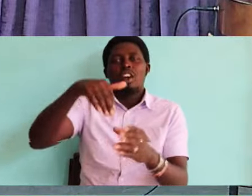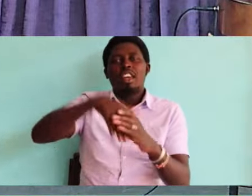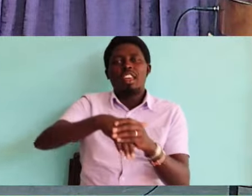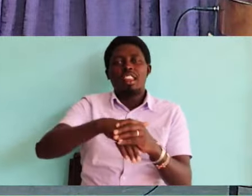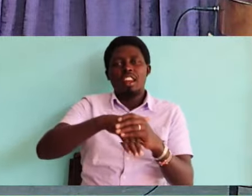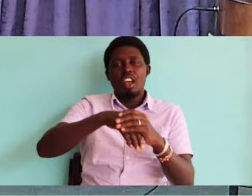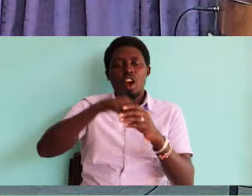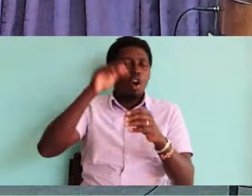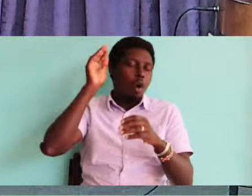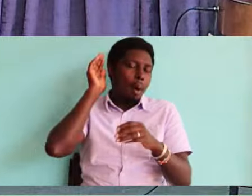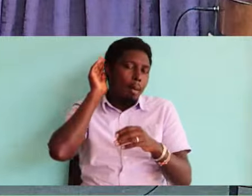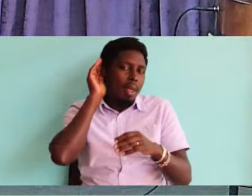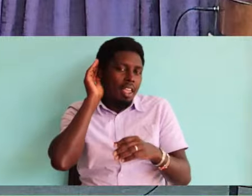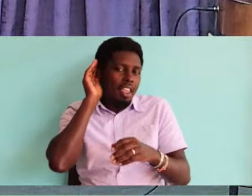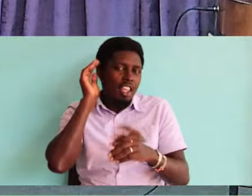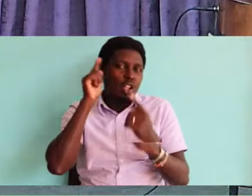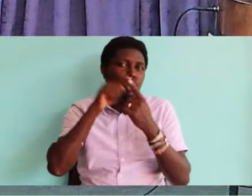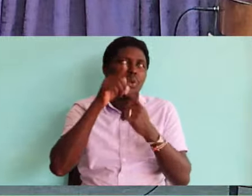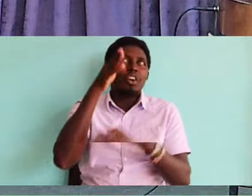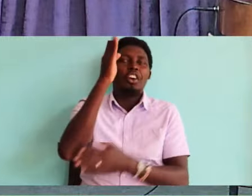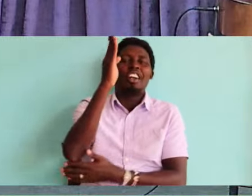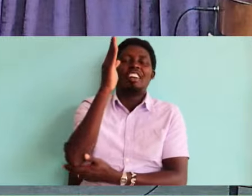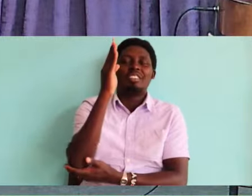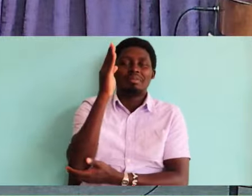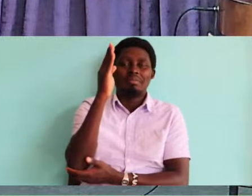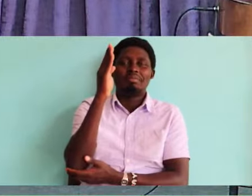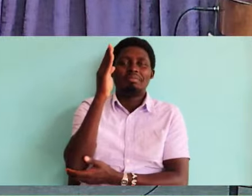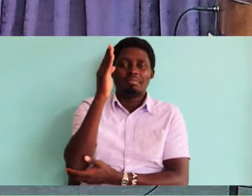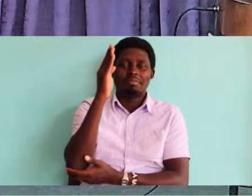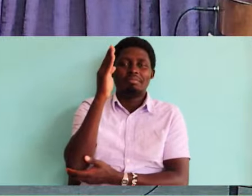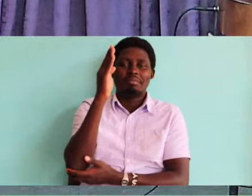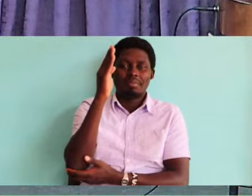obedience to him."